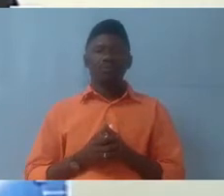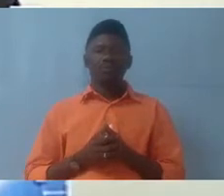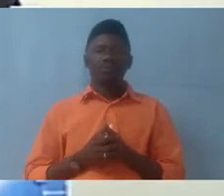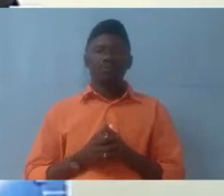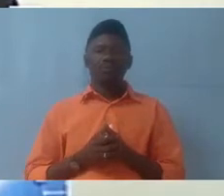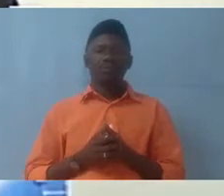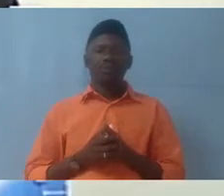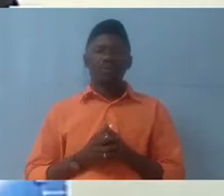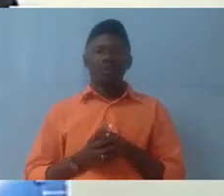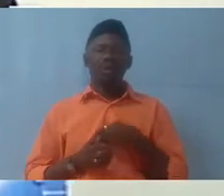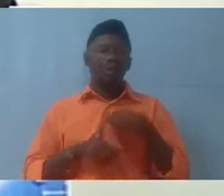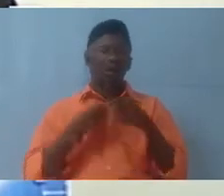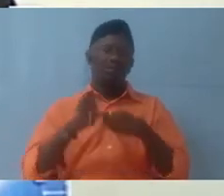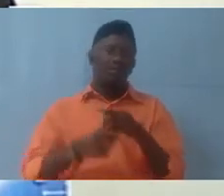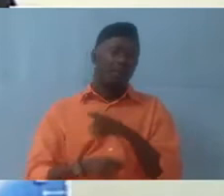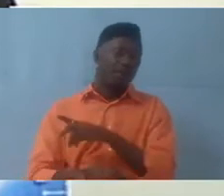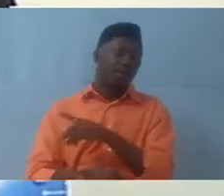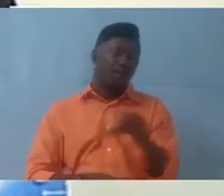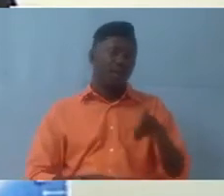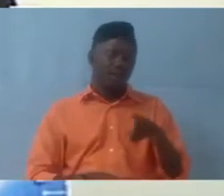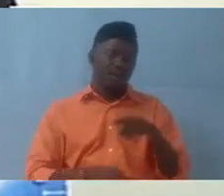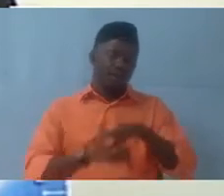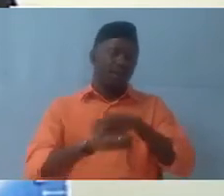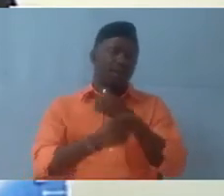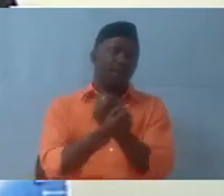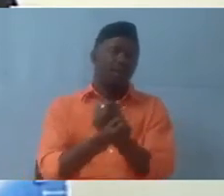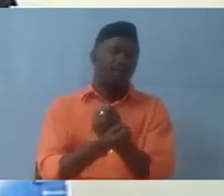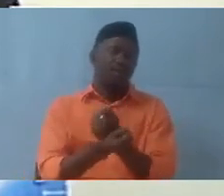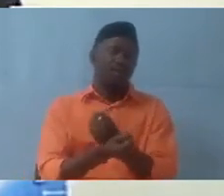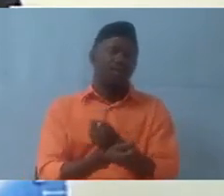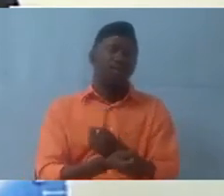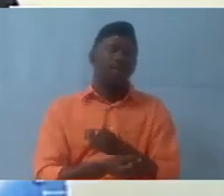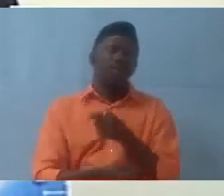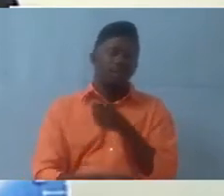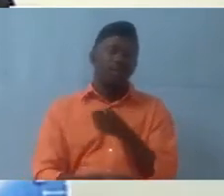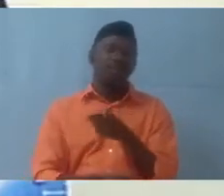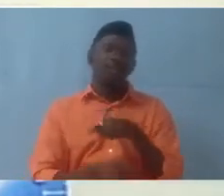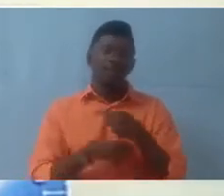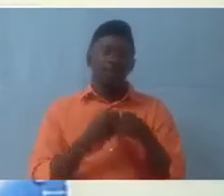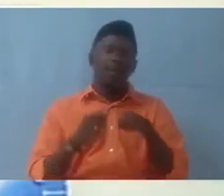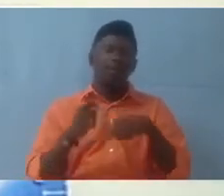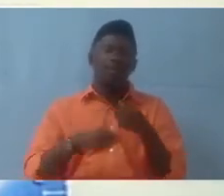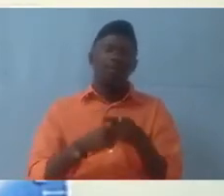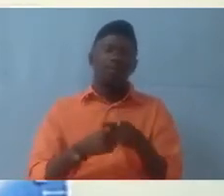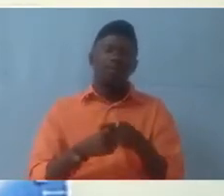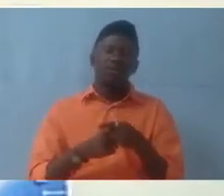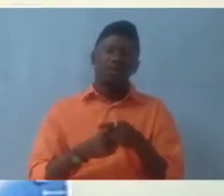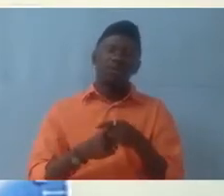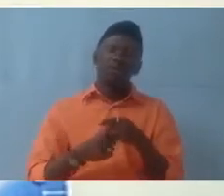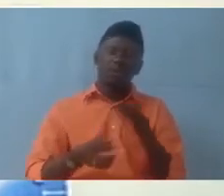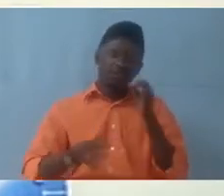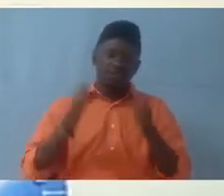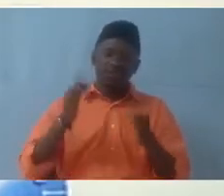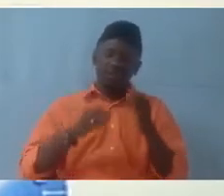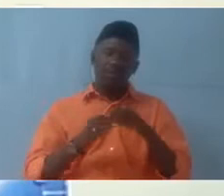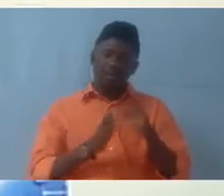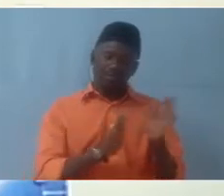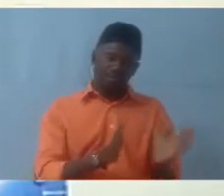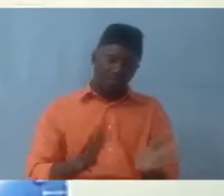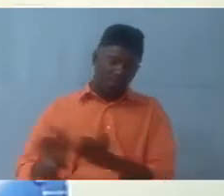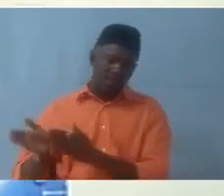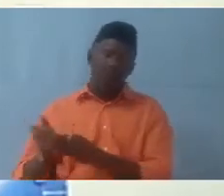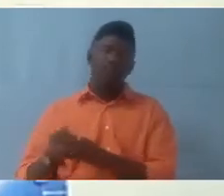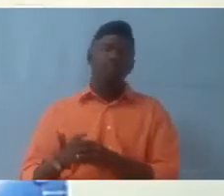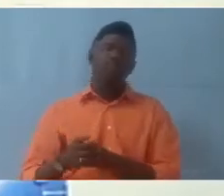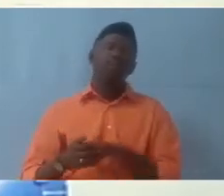they had to arrest him. Ci kawlo ci lañ ko japp based on the fact that he struck out the matter. Ne dal dafa dakh layo bobu ci biti, and he was